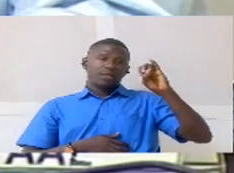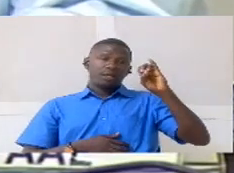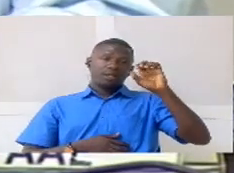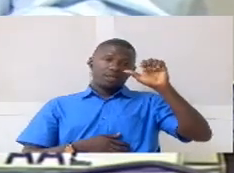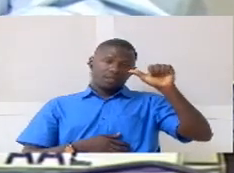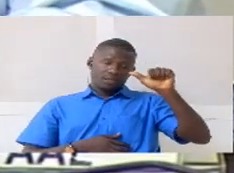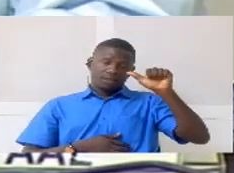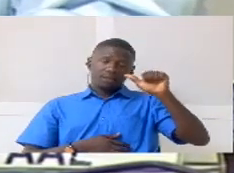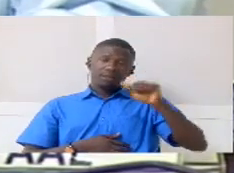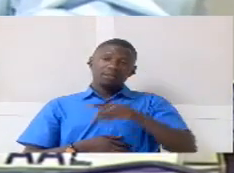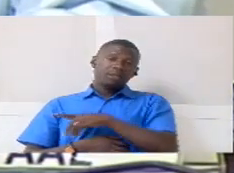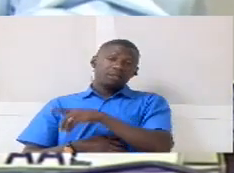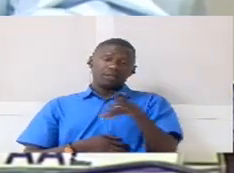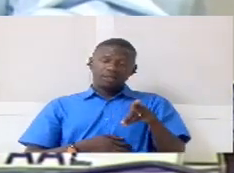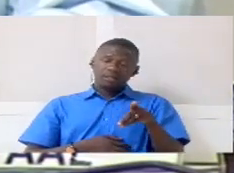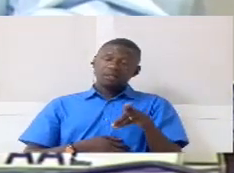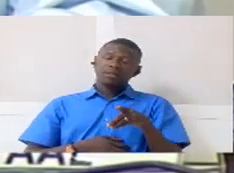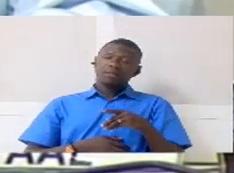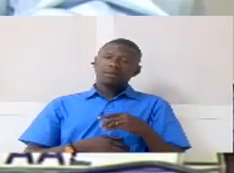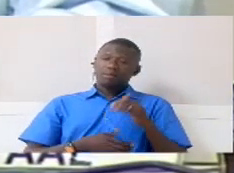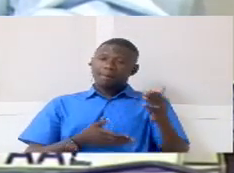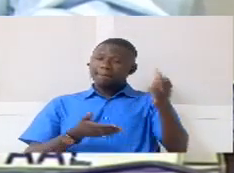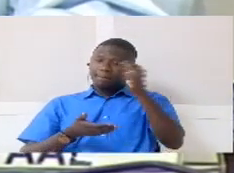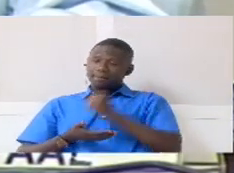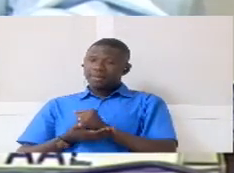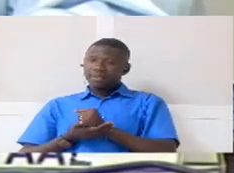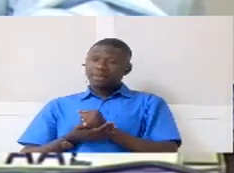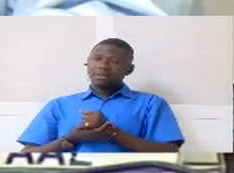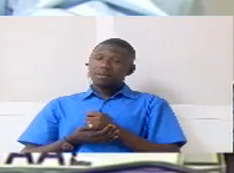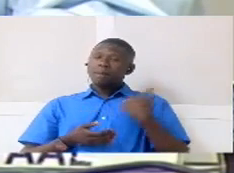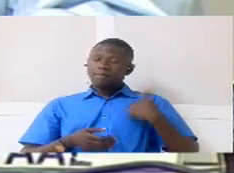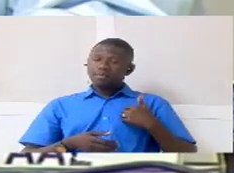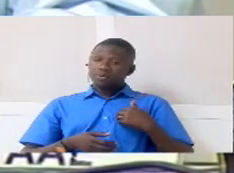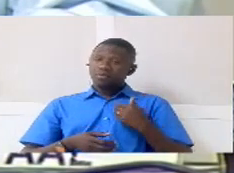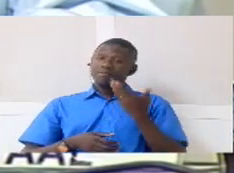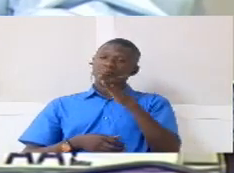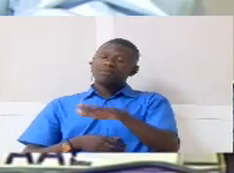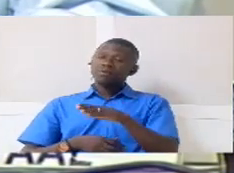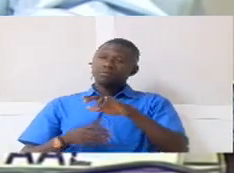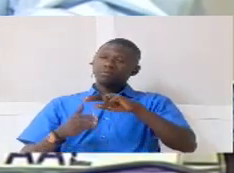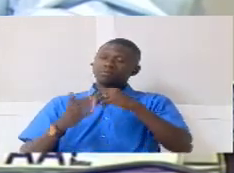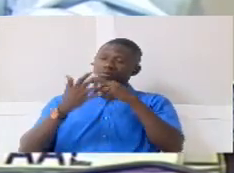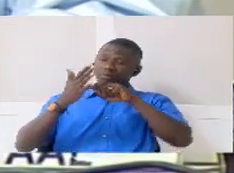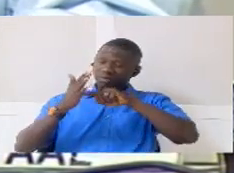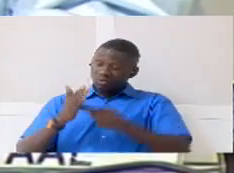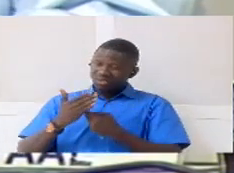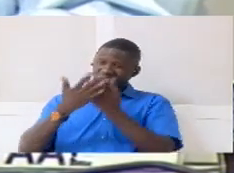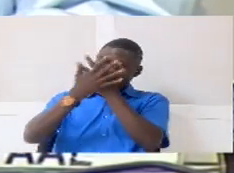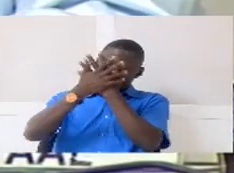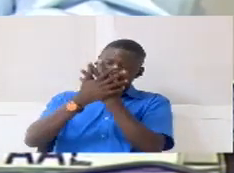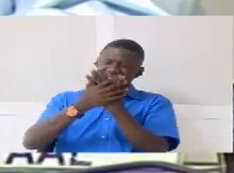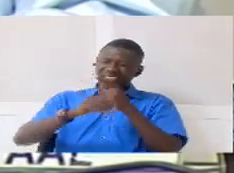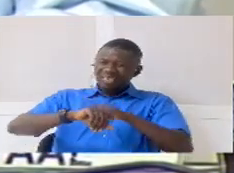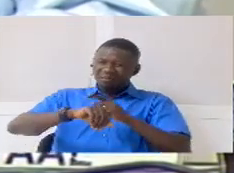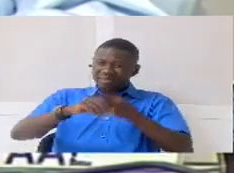They used to bring out the detainees from Mile 2 prison at midnight